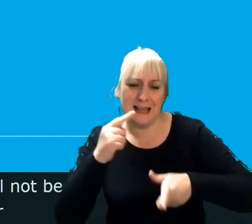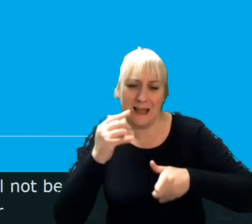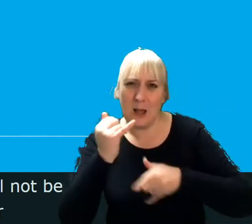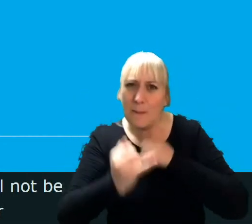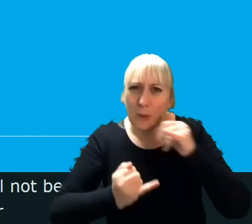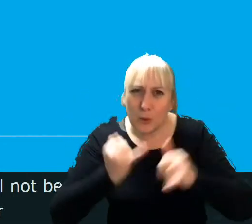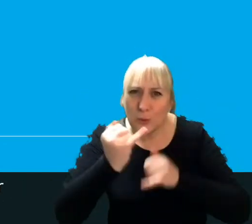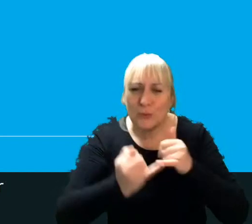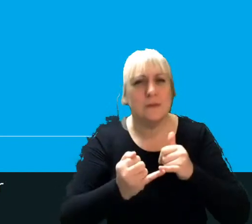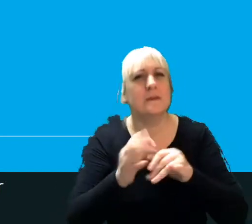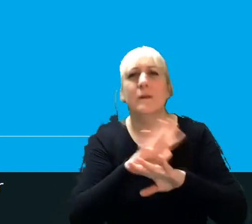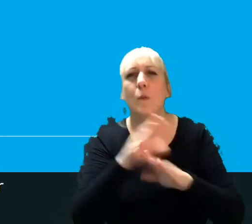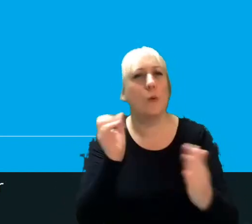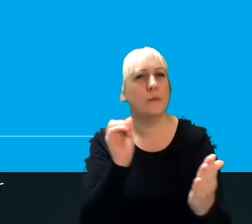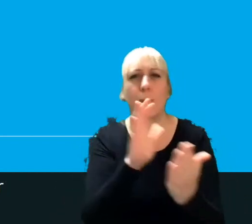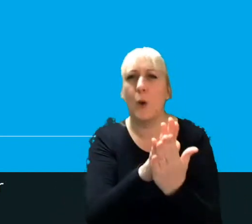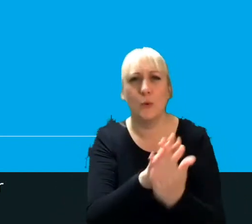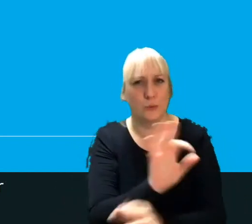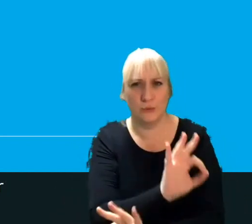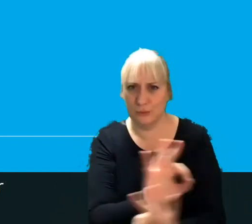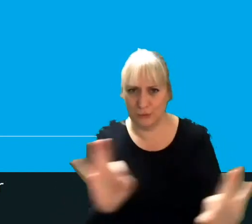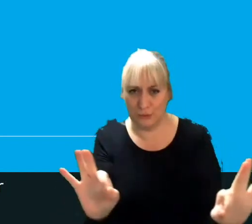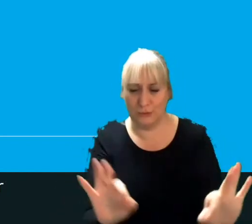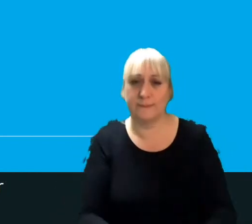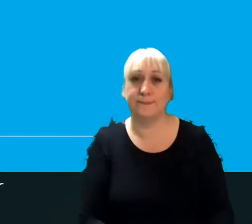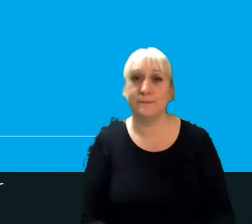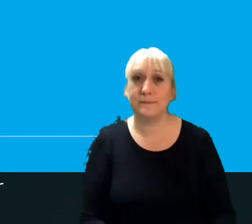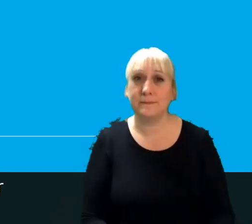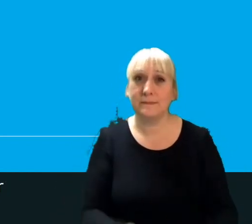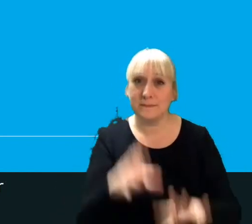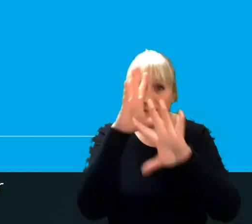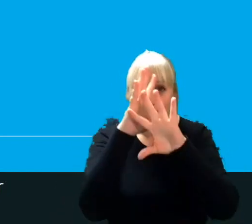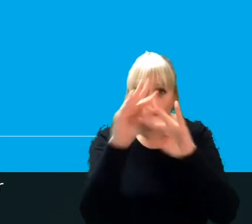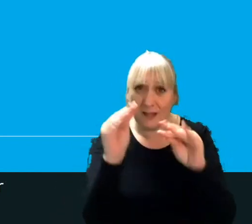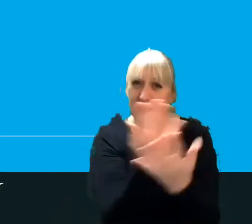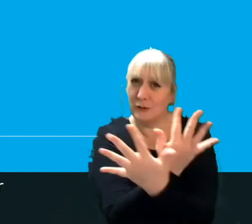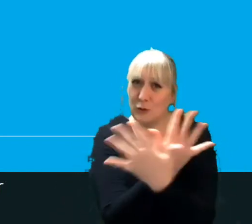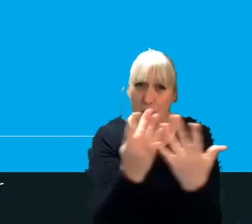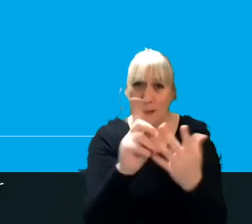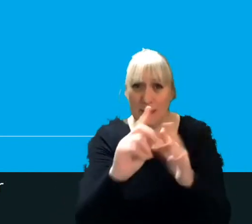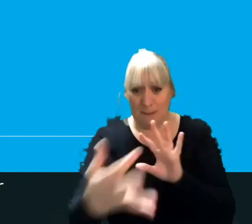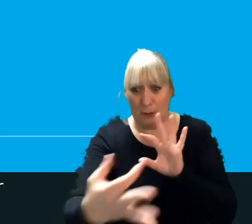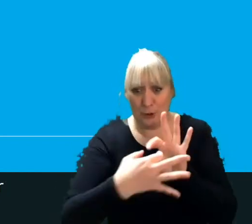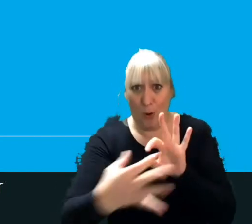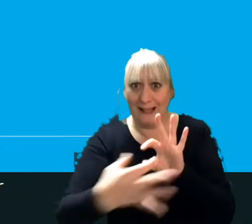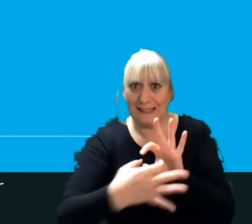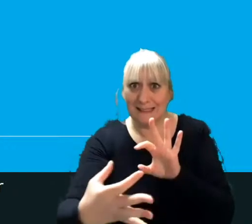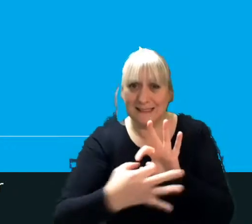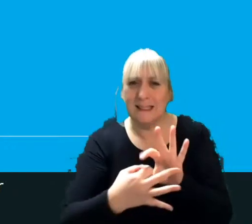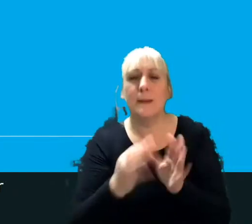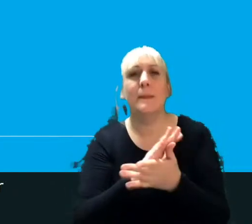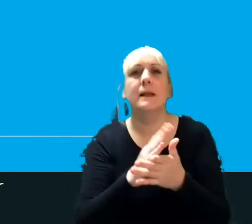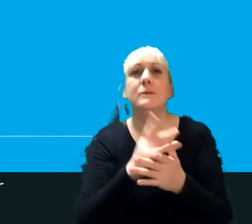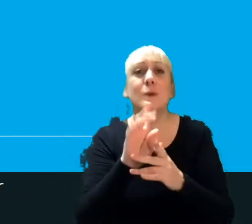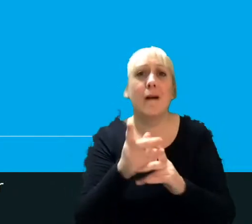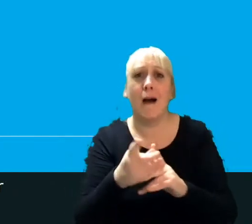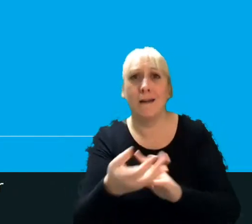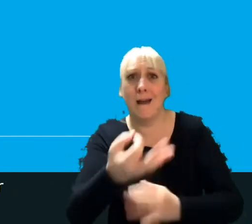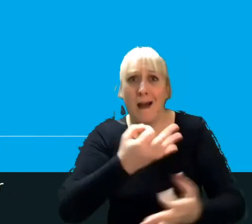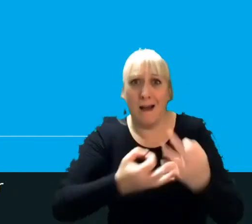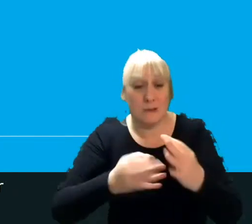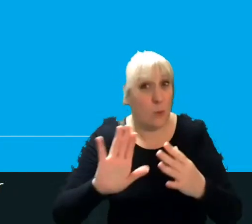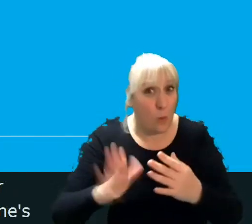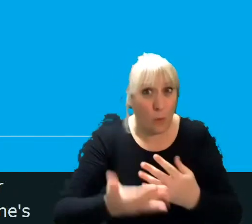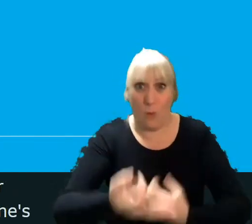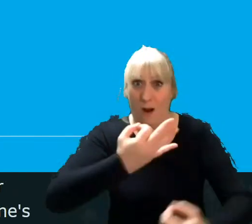With so many of you online, we will not be able to ask everyone's question. After the event, registered audience members